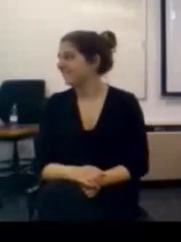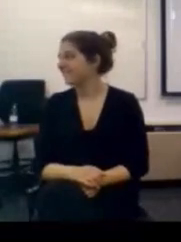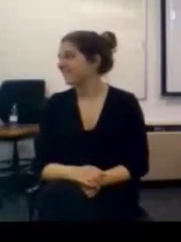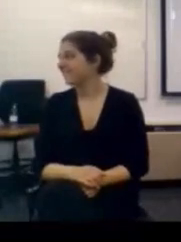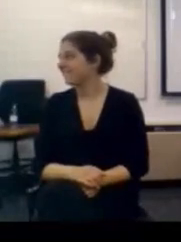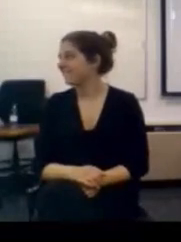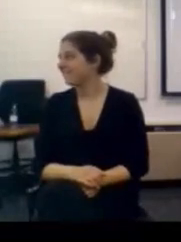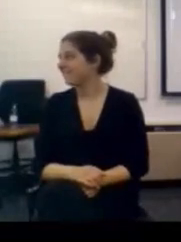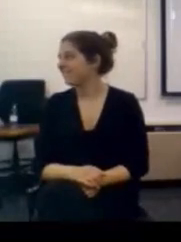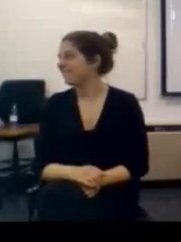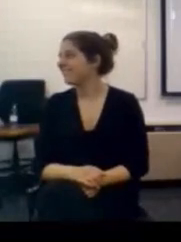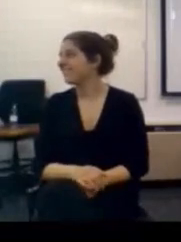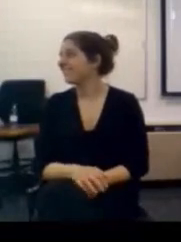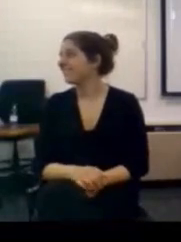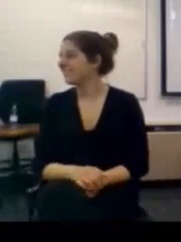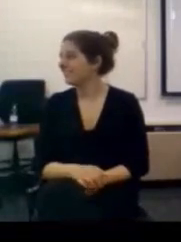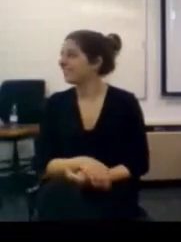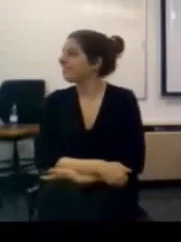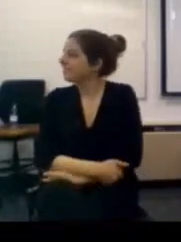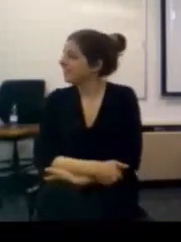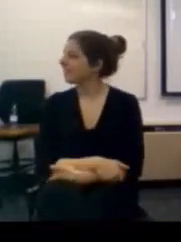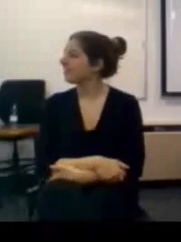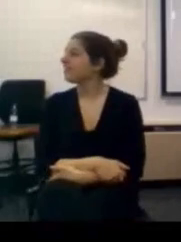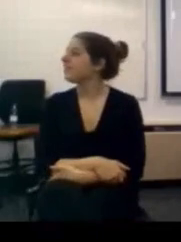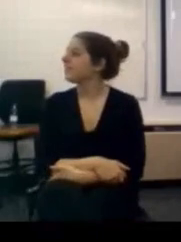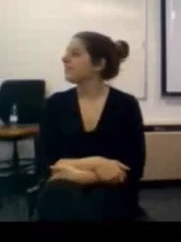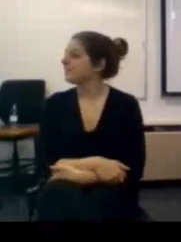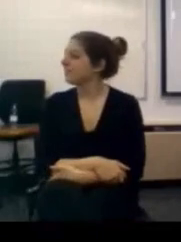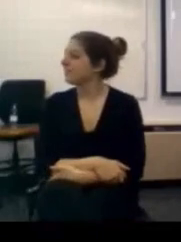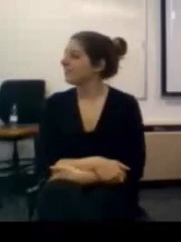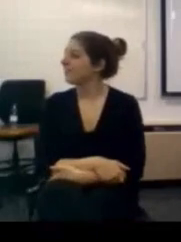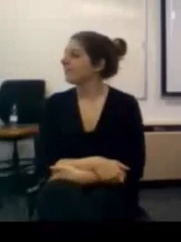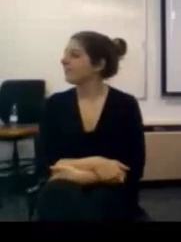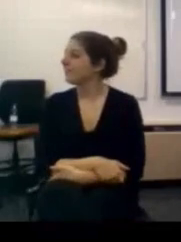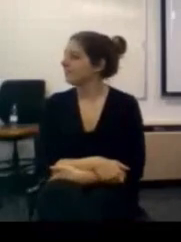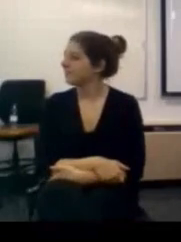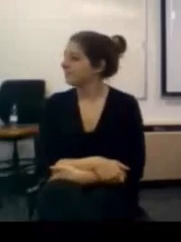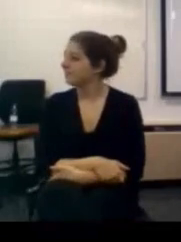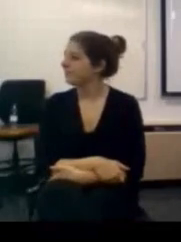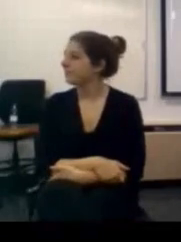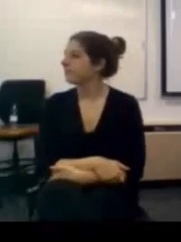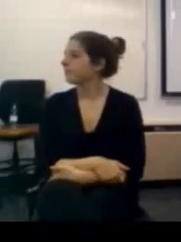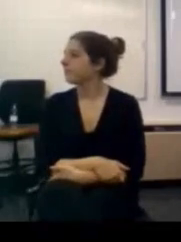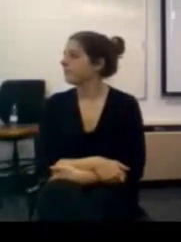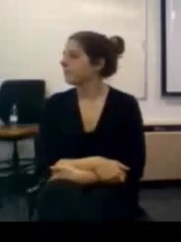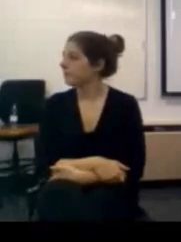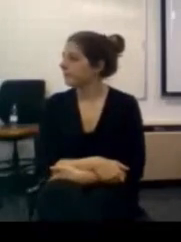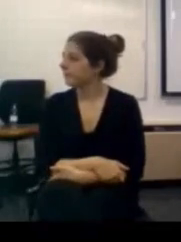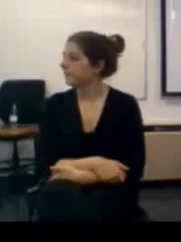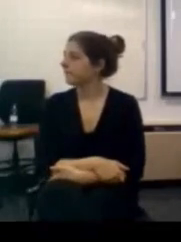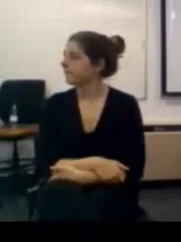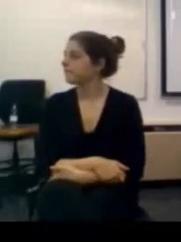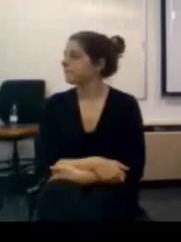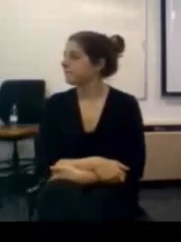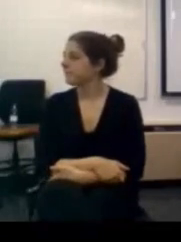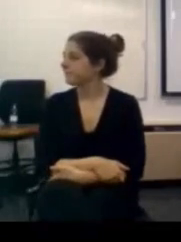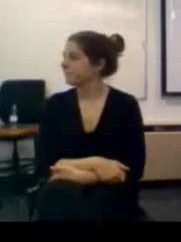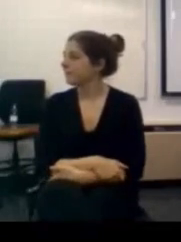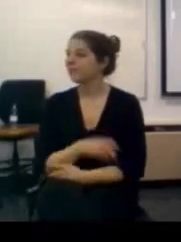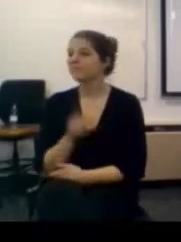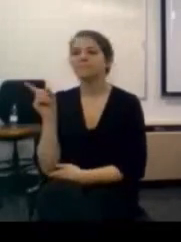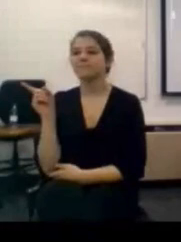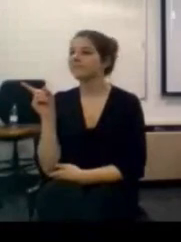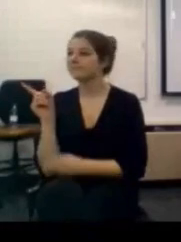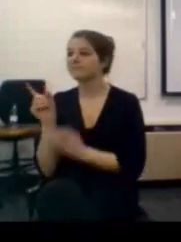personas discapacitadas. Bienvenidos a todos los que se encuentran aquí y aquellos que nos acompañan